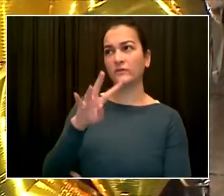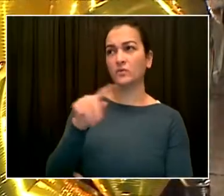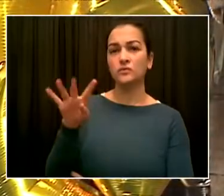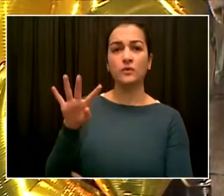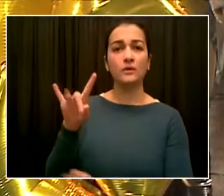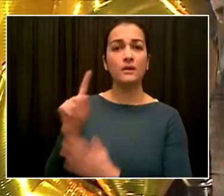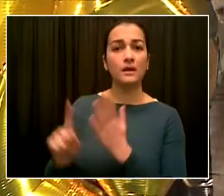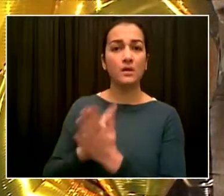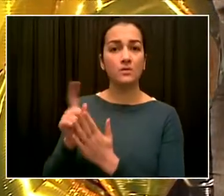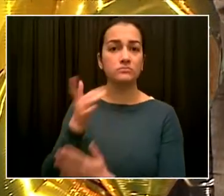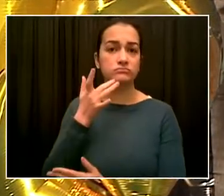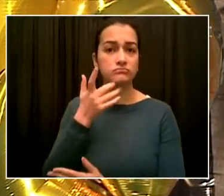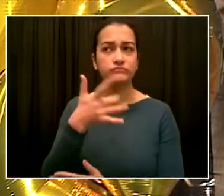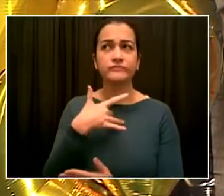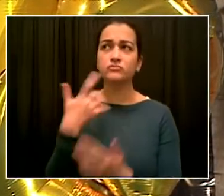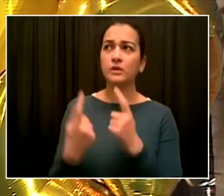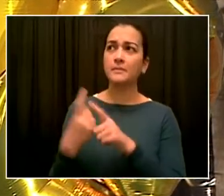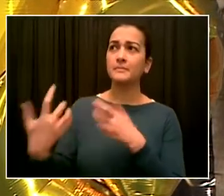Elizabeth.